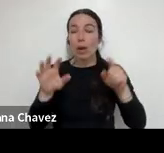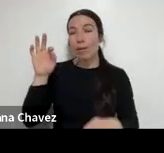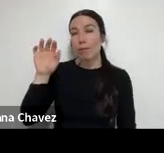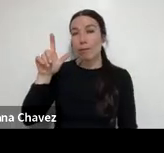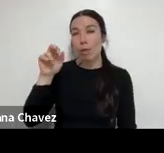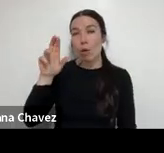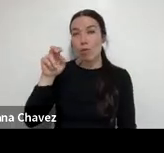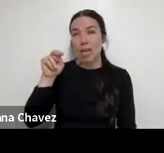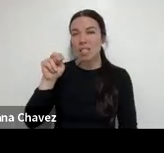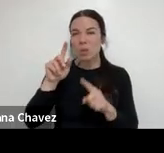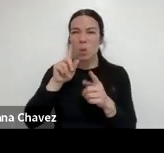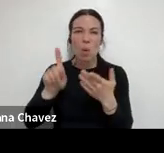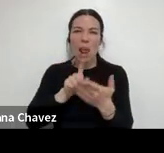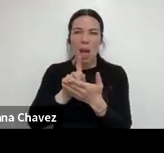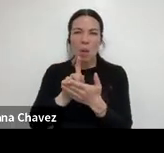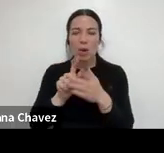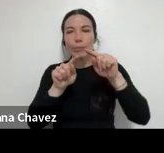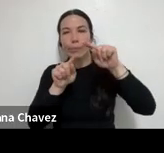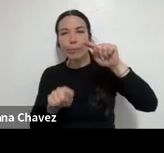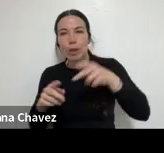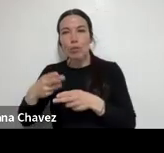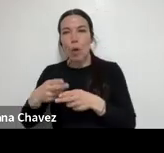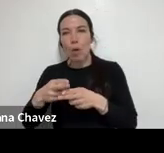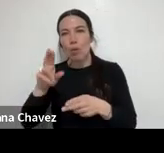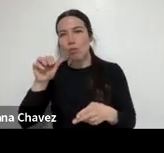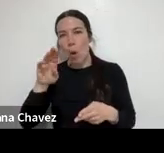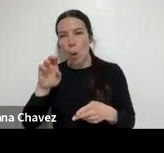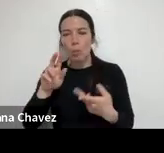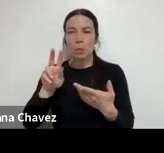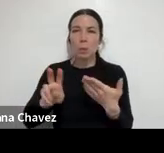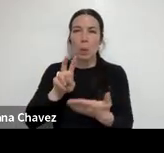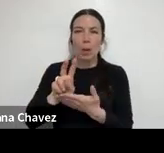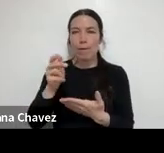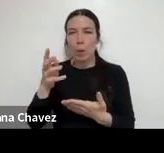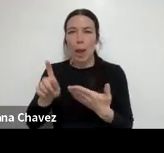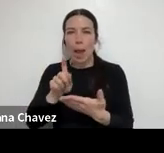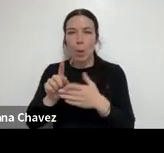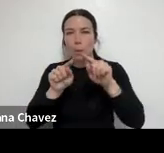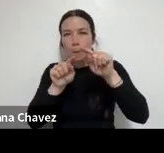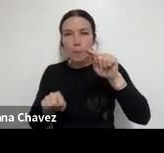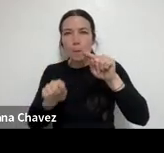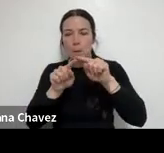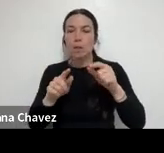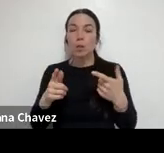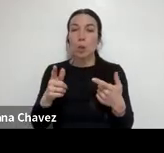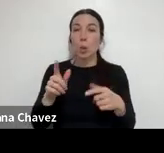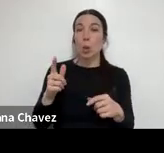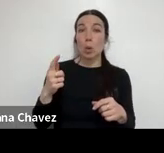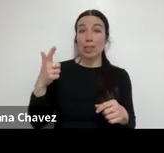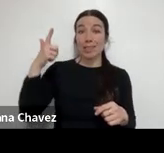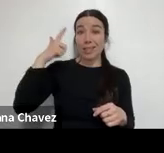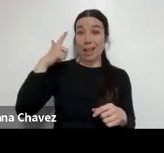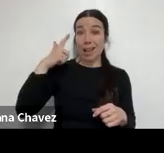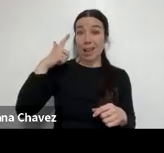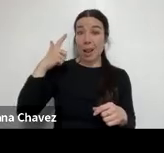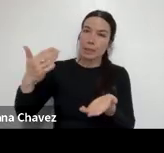a couple of hours from Rome. And so being in central Italy is a real advantage if the weekend